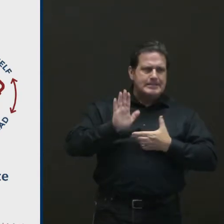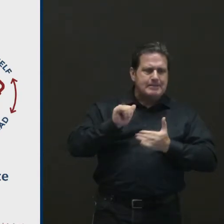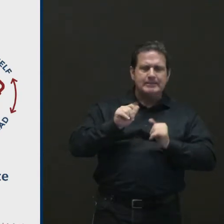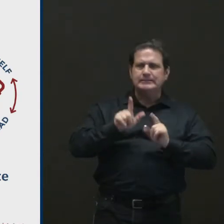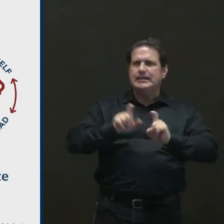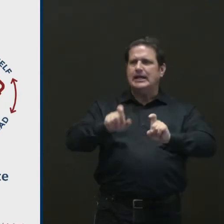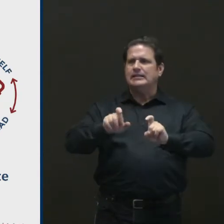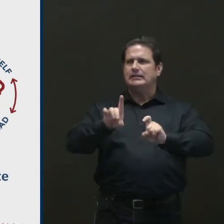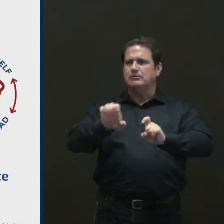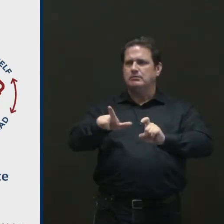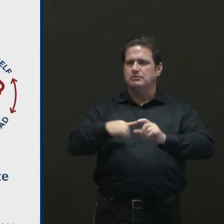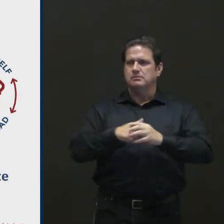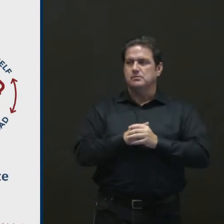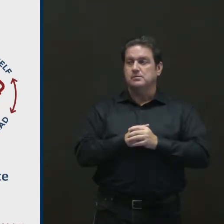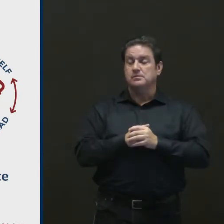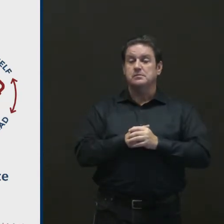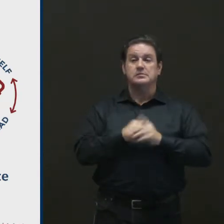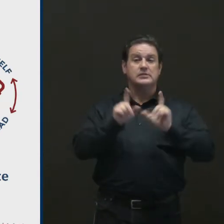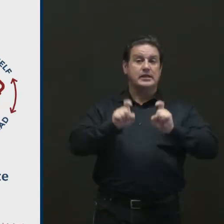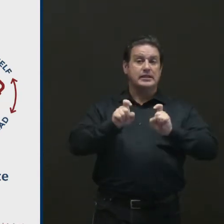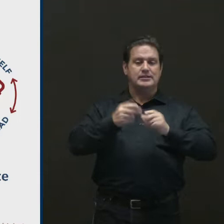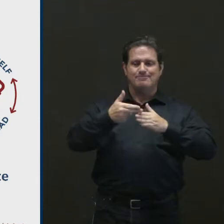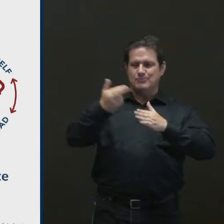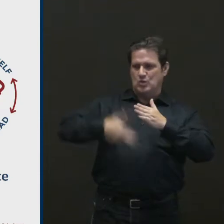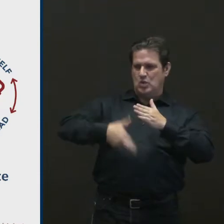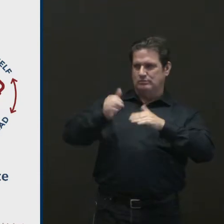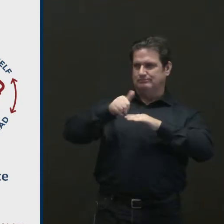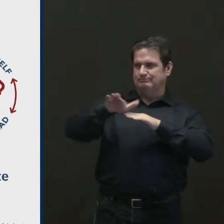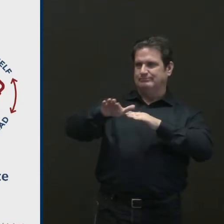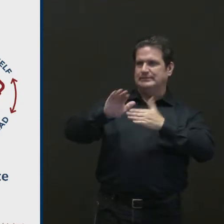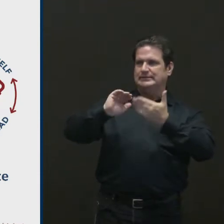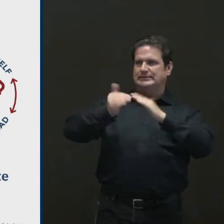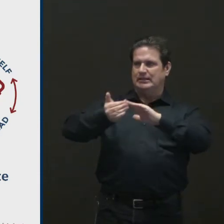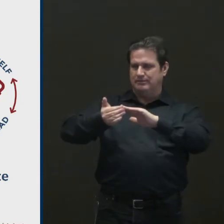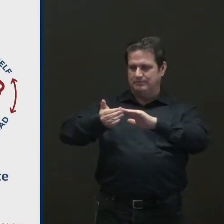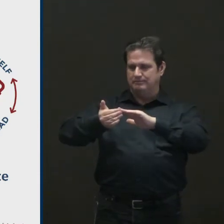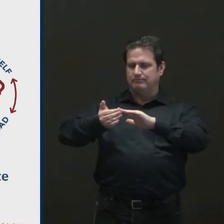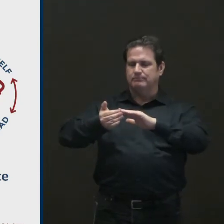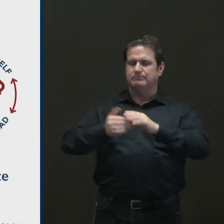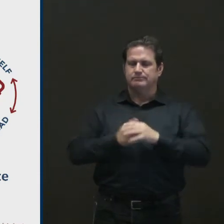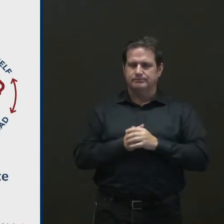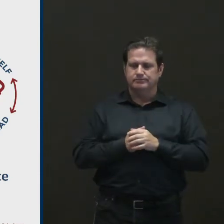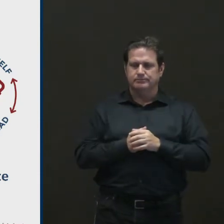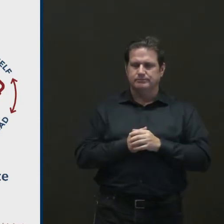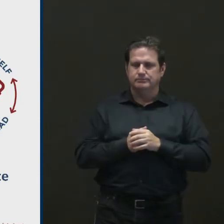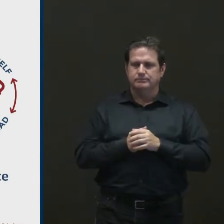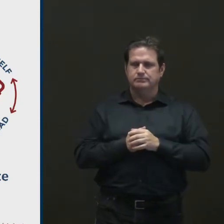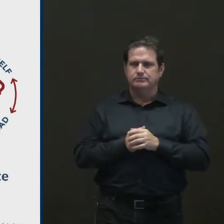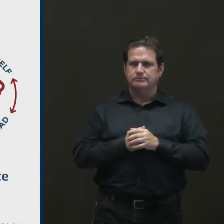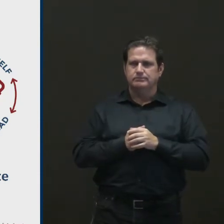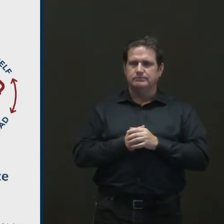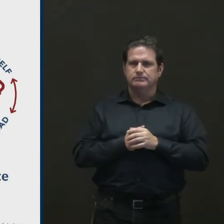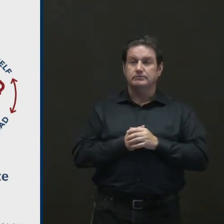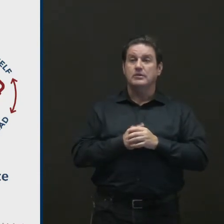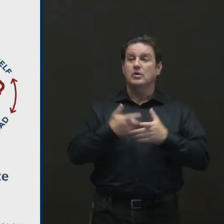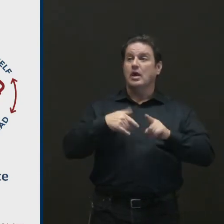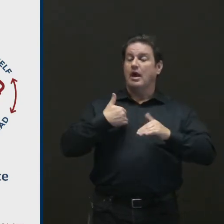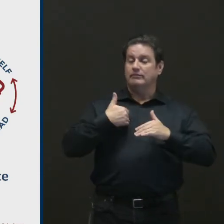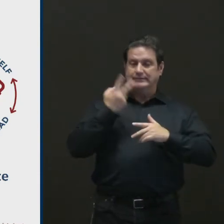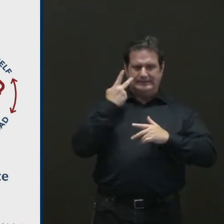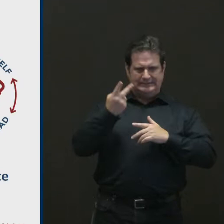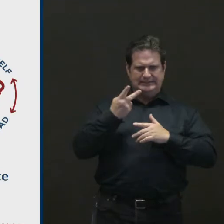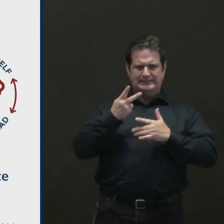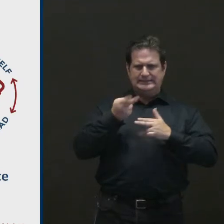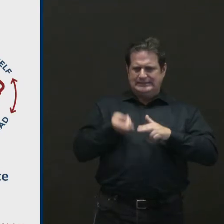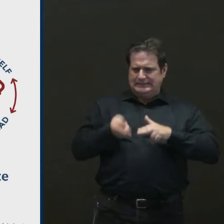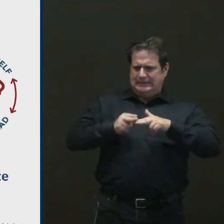tested in Delaware, because the testing results go to the state that you provide at the testing site. So while we have seen a bit of an